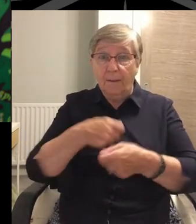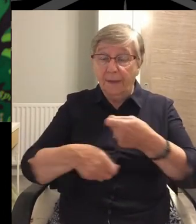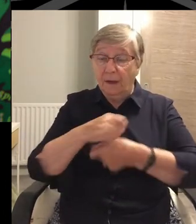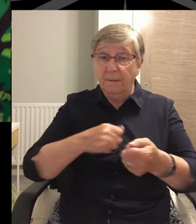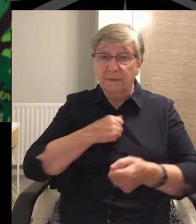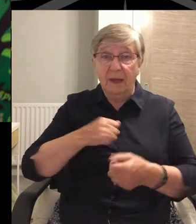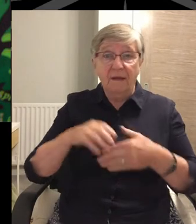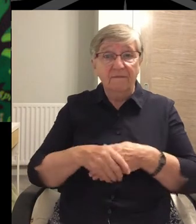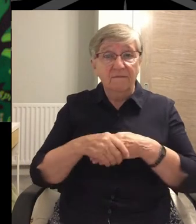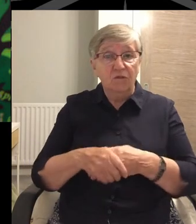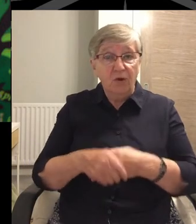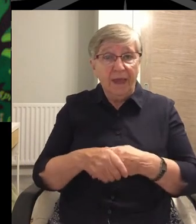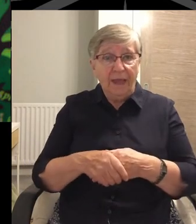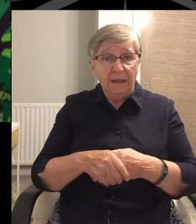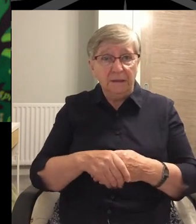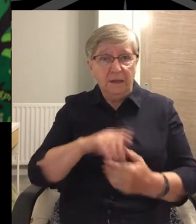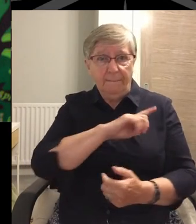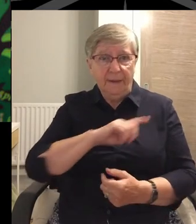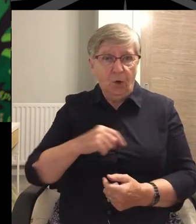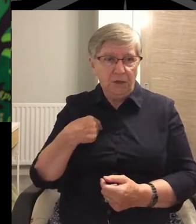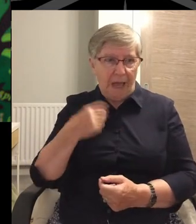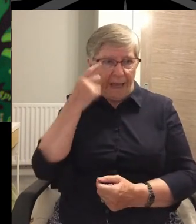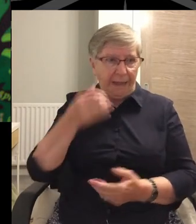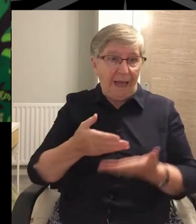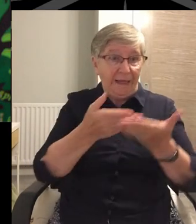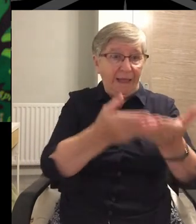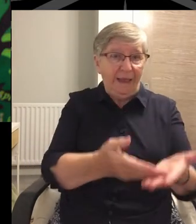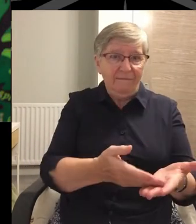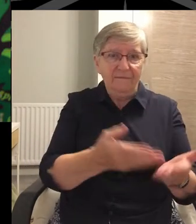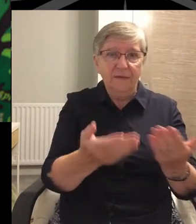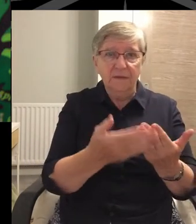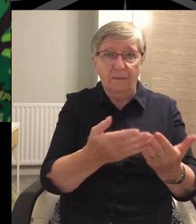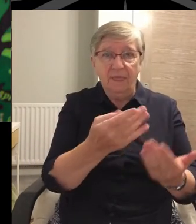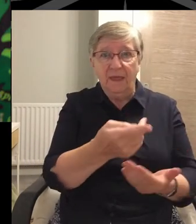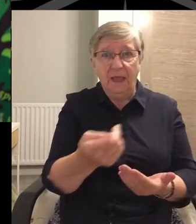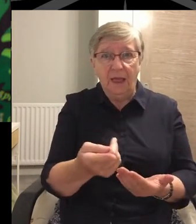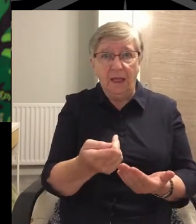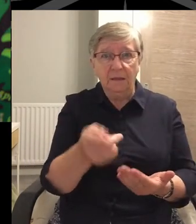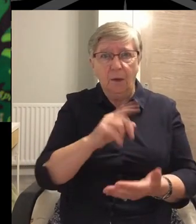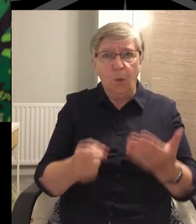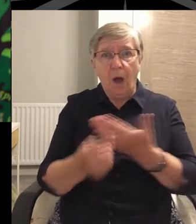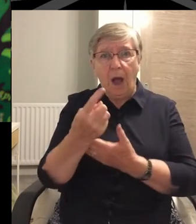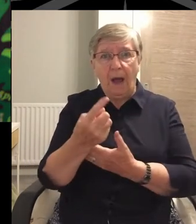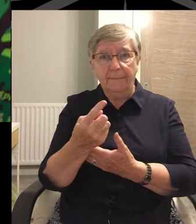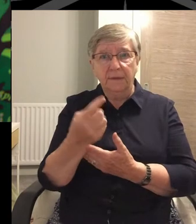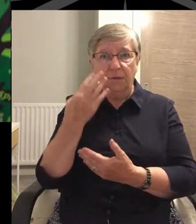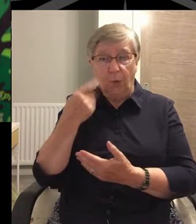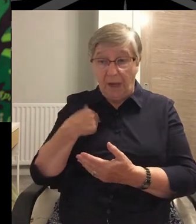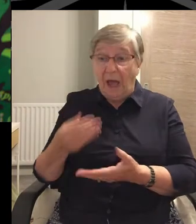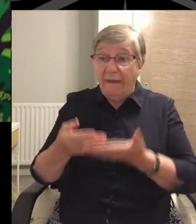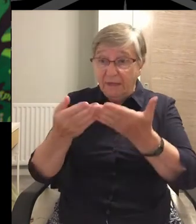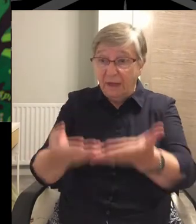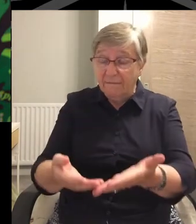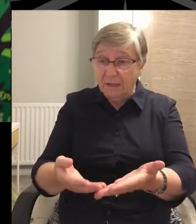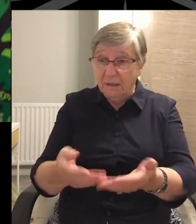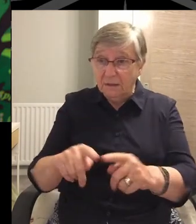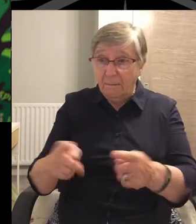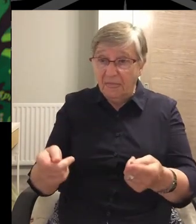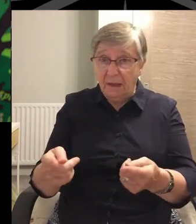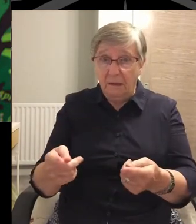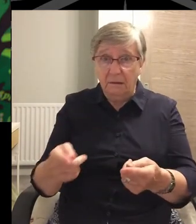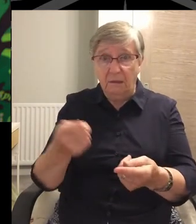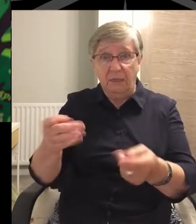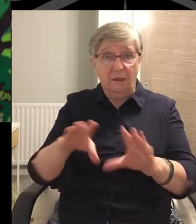If someone becomes my friend for what I might be able to give or contribute to the friendship, what happens after I've given or contributed